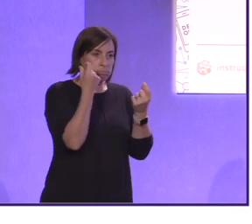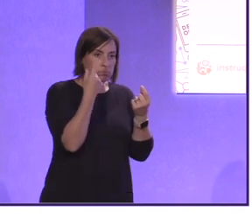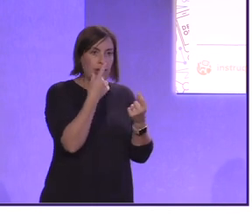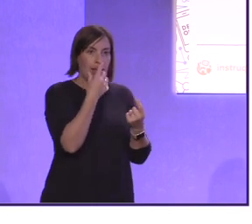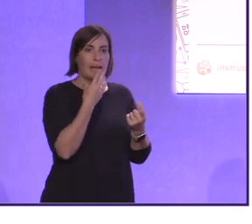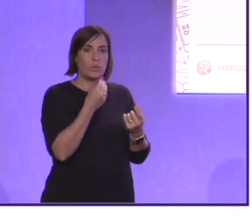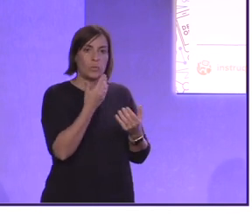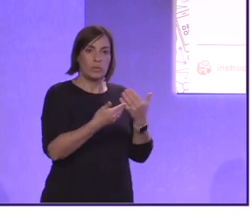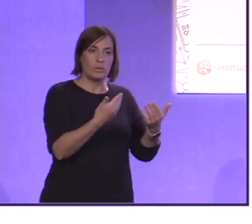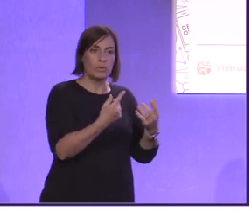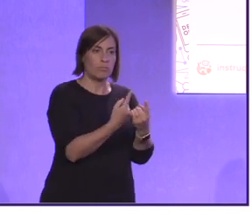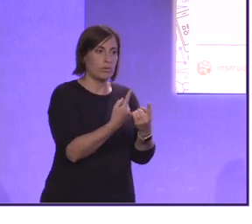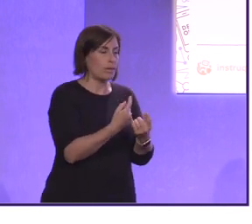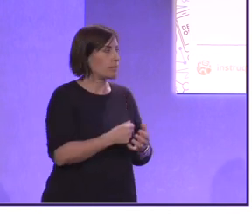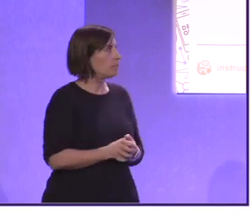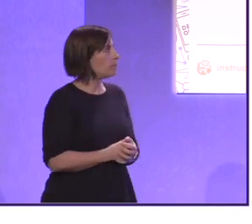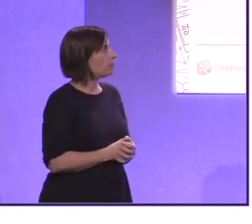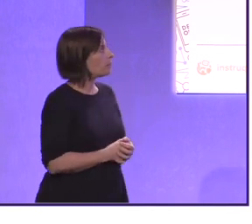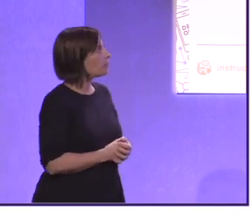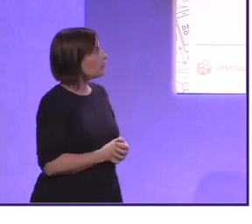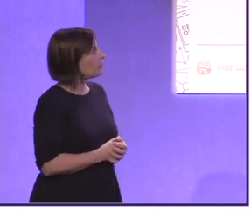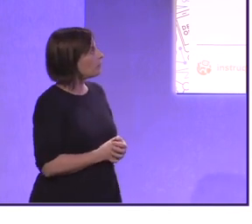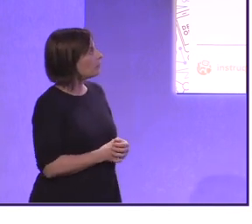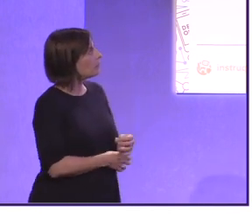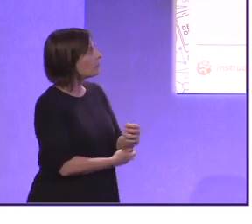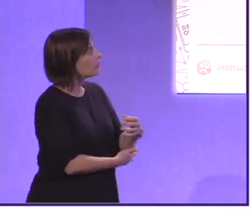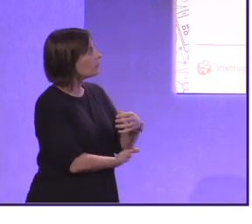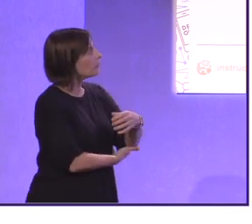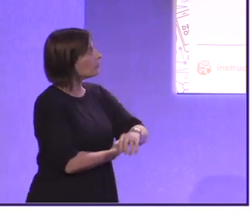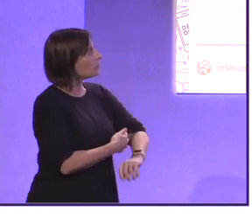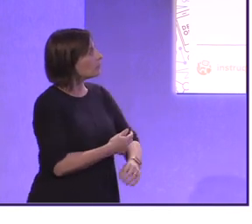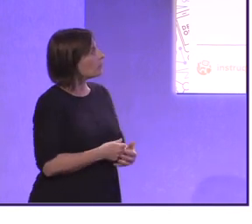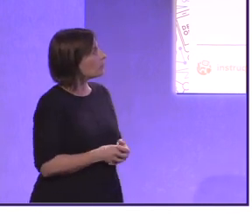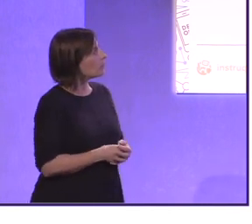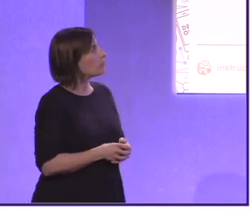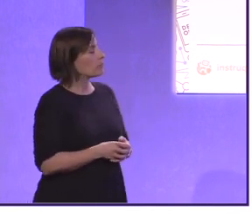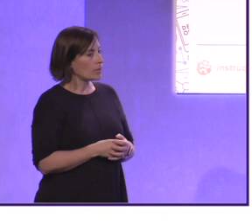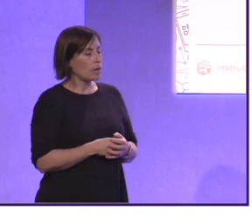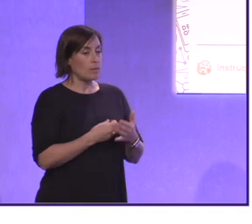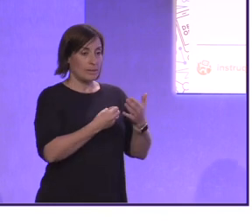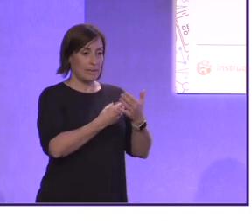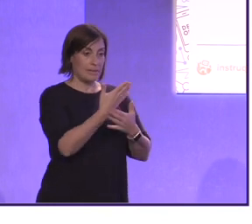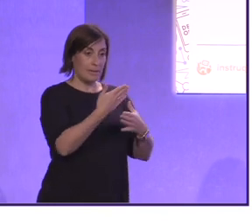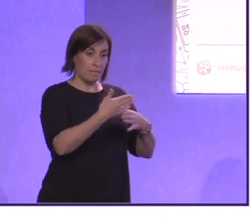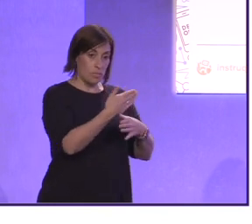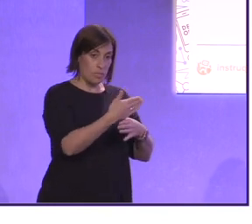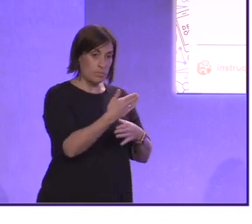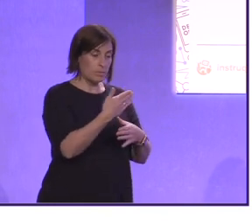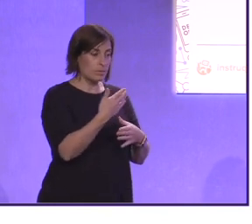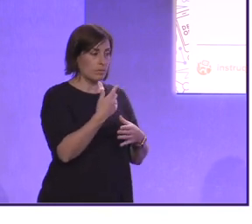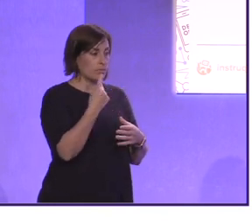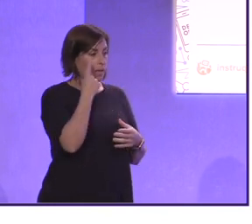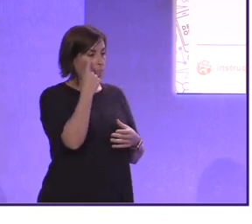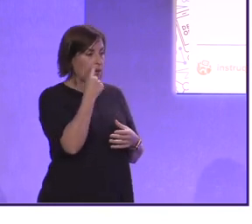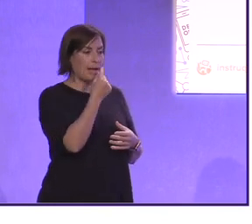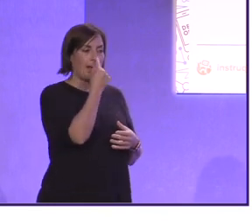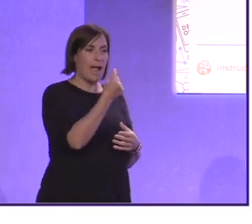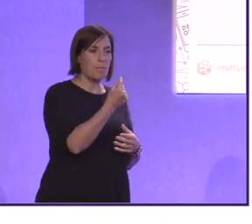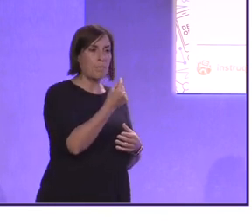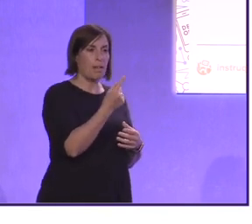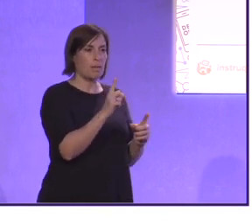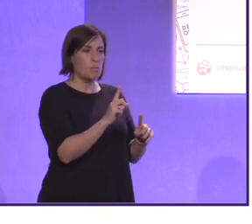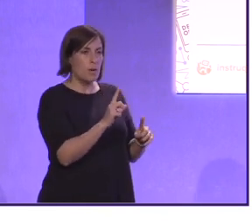Right, so generally when we kind of think about DevOps, we tend to, or as a capability, we think about, you know,